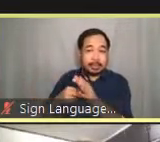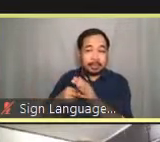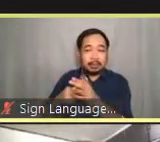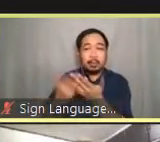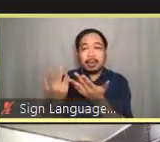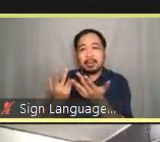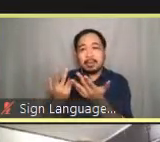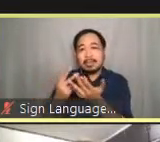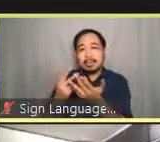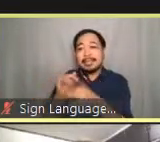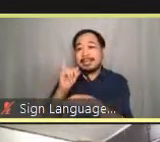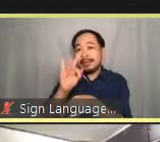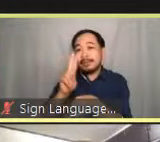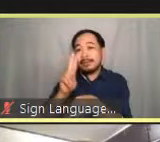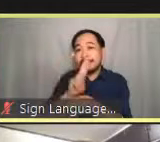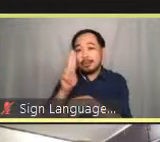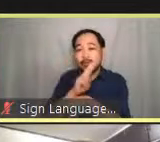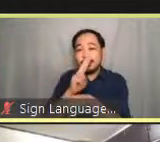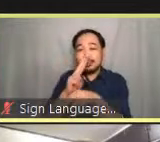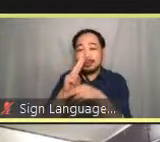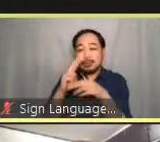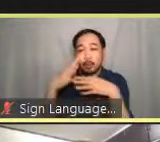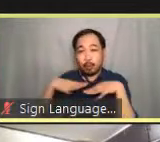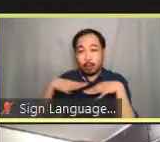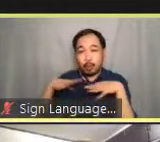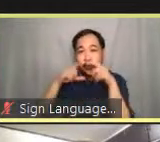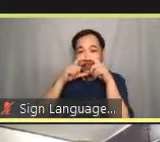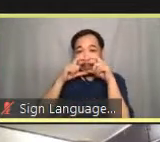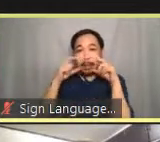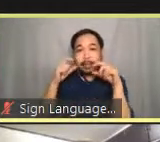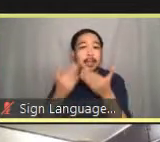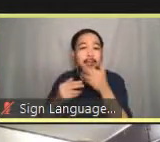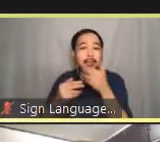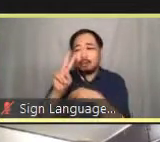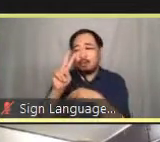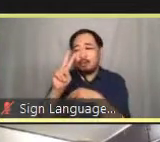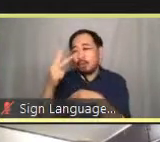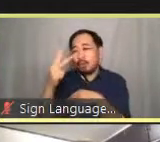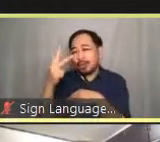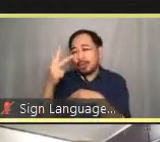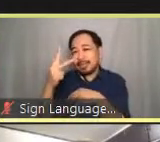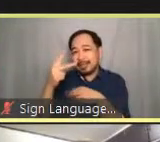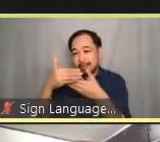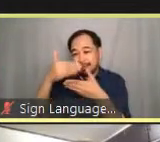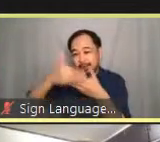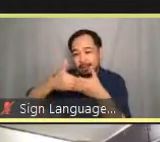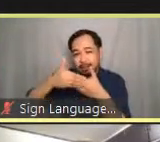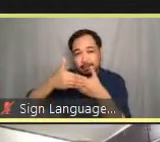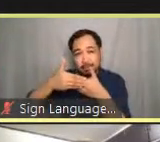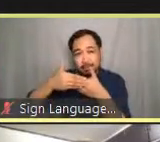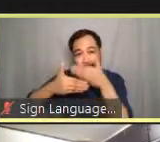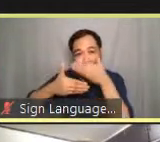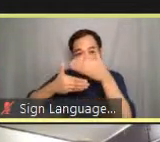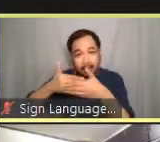Ideally po, mask ang gagamitin, siguro 3 layers po na cloth, yung material.